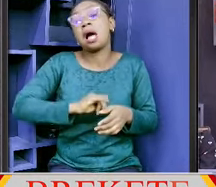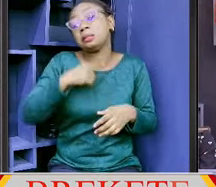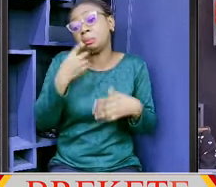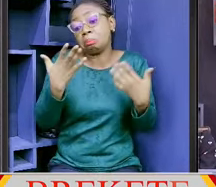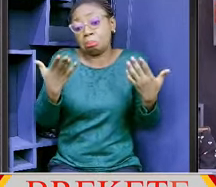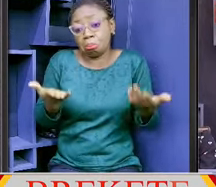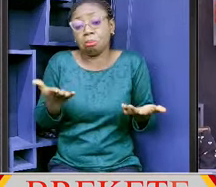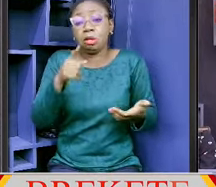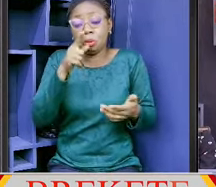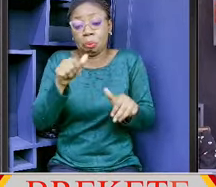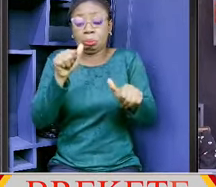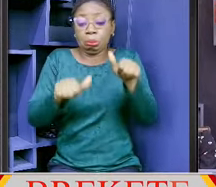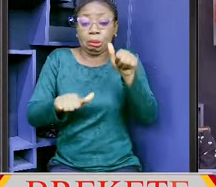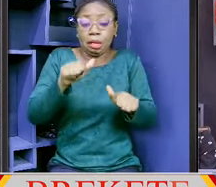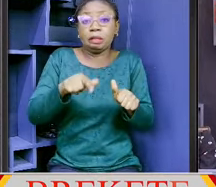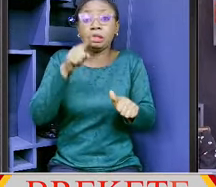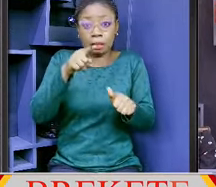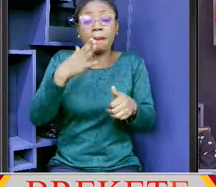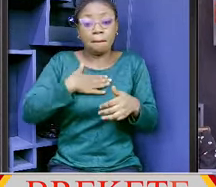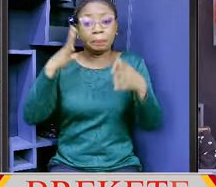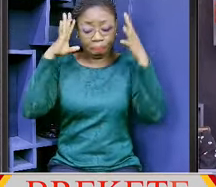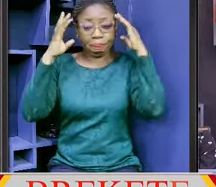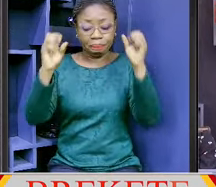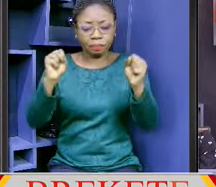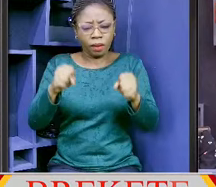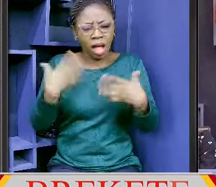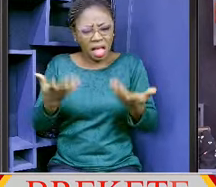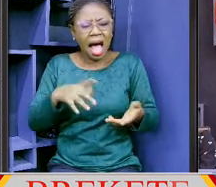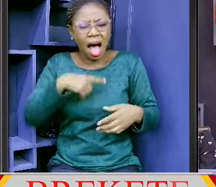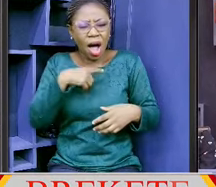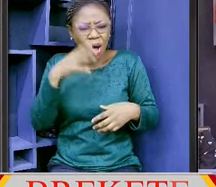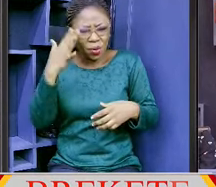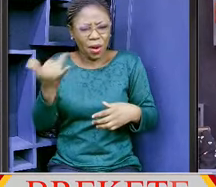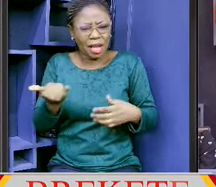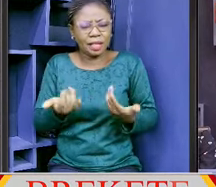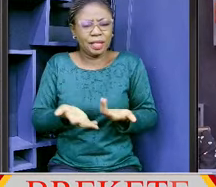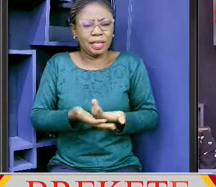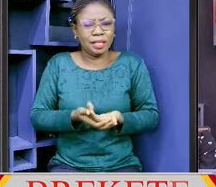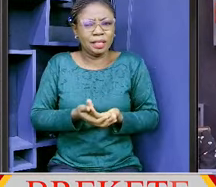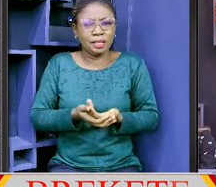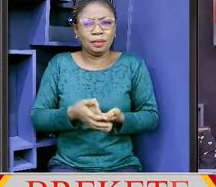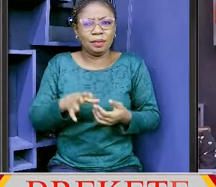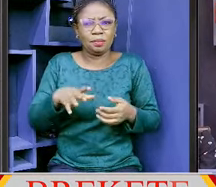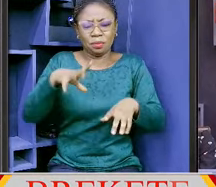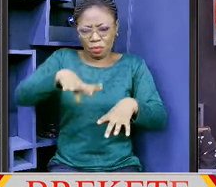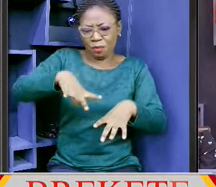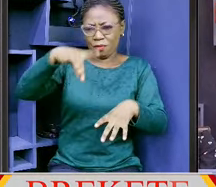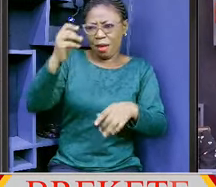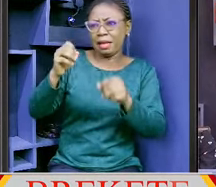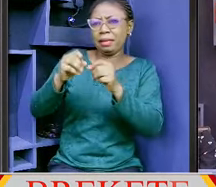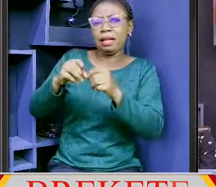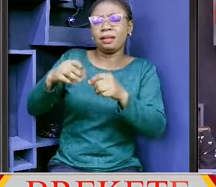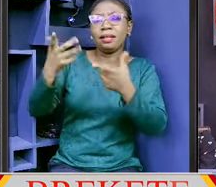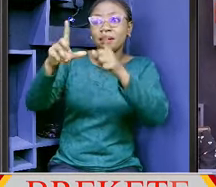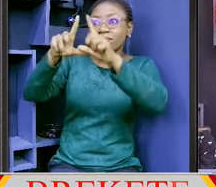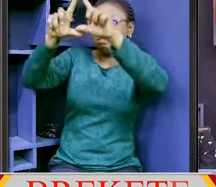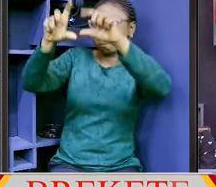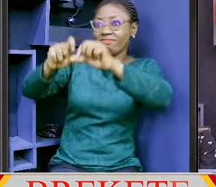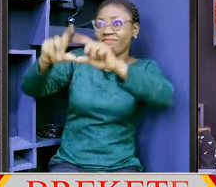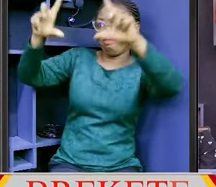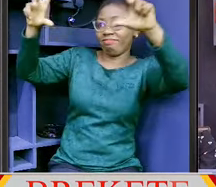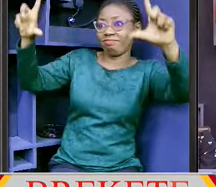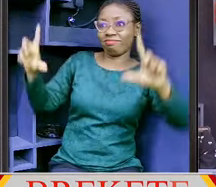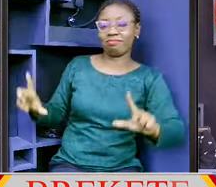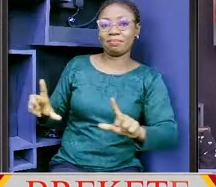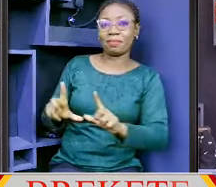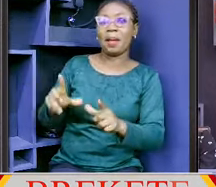Peter. As my they see Anton, I'm my president. They say, where I go, right? I go find a lodgement for president. We are dead. I say, that's you where